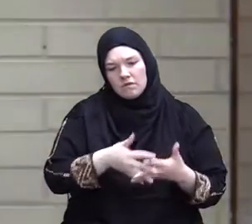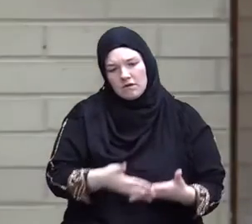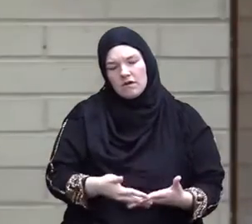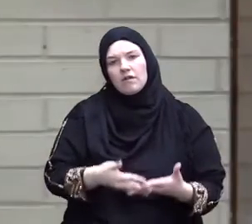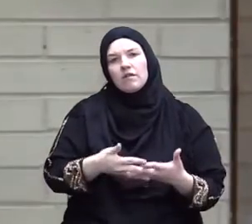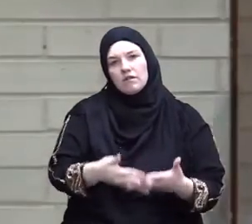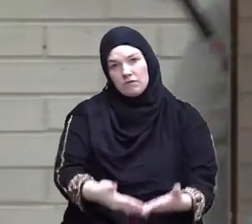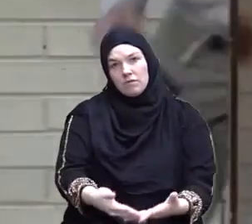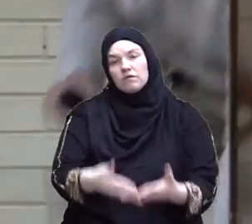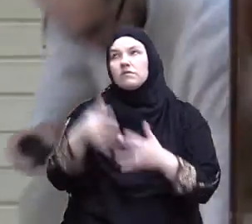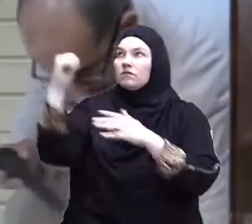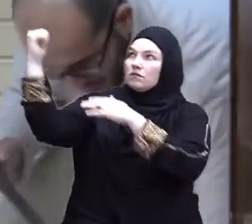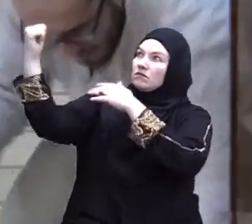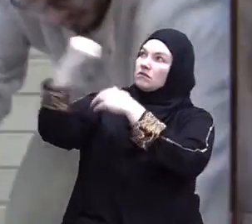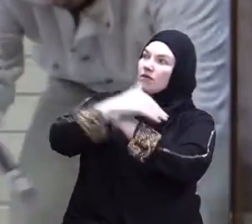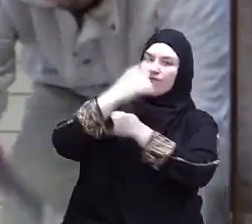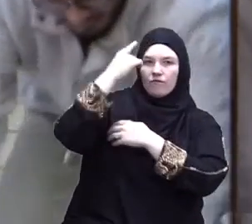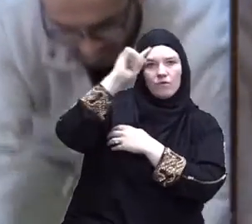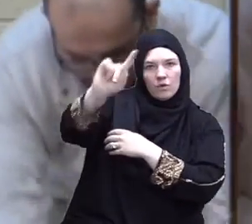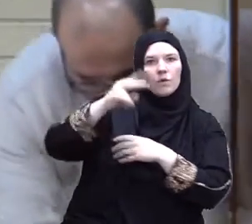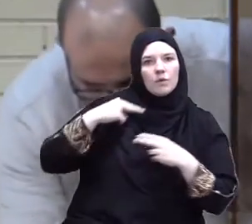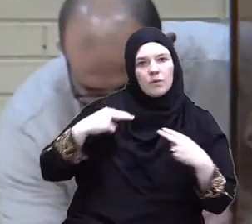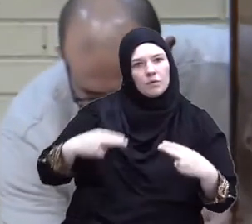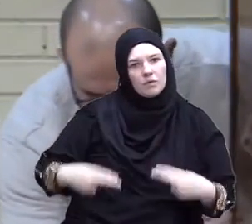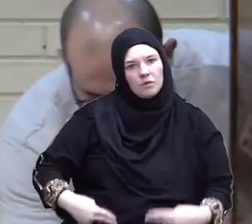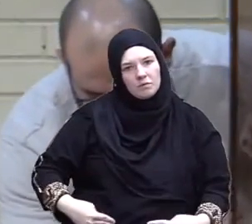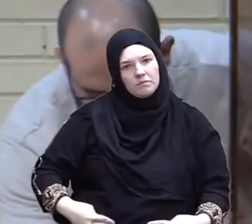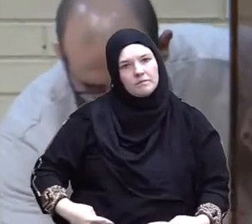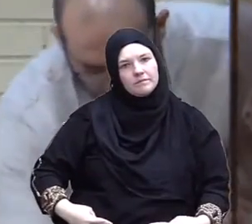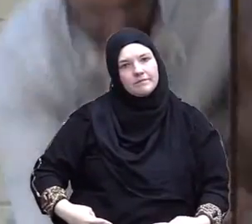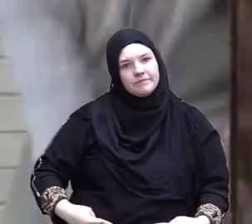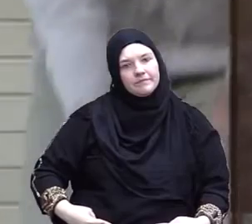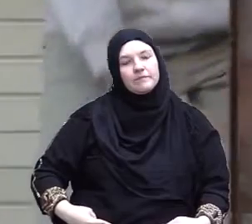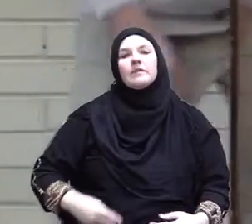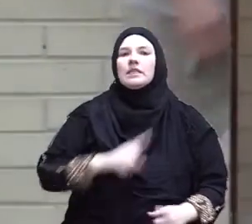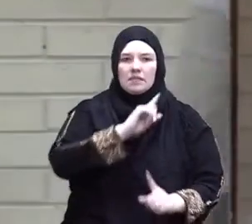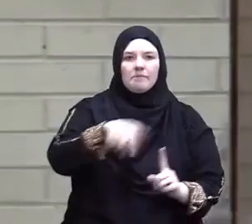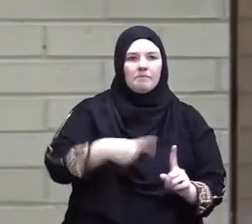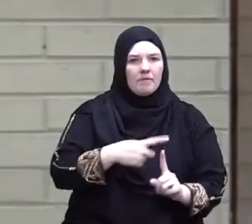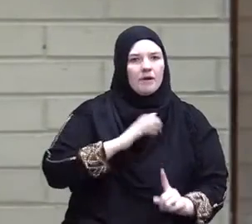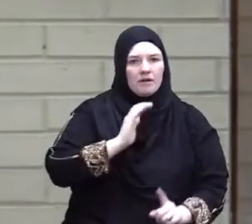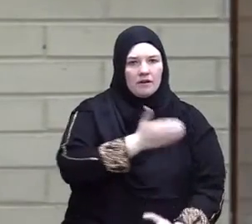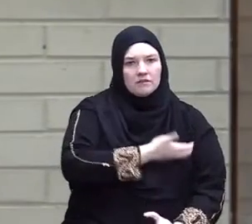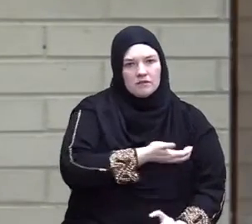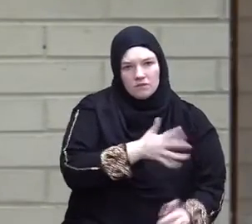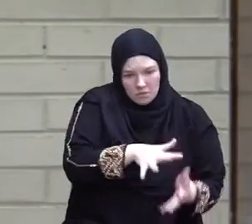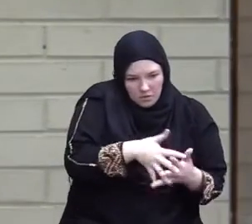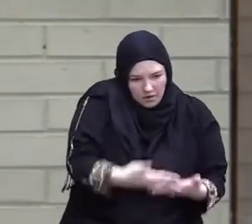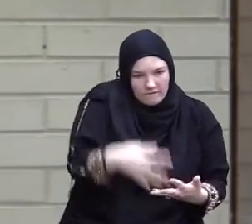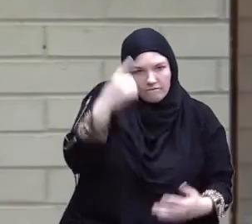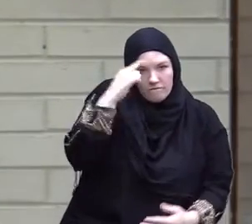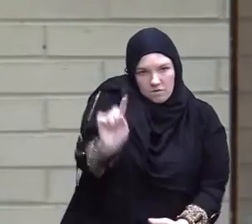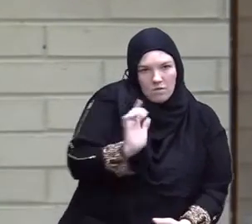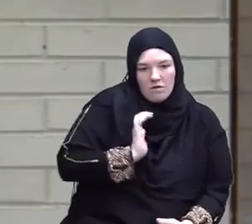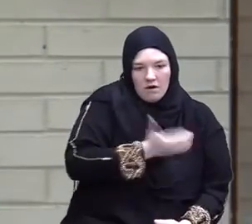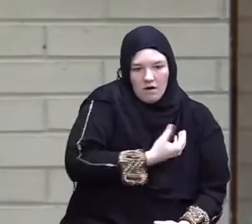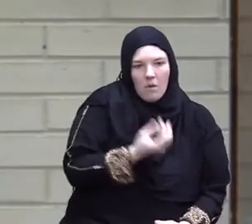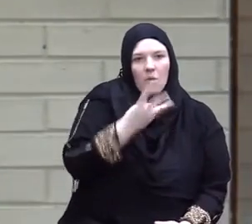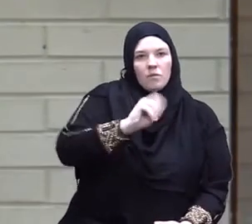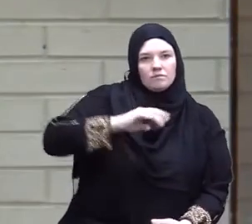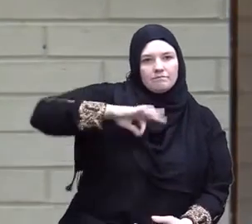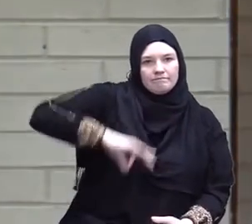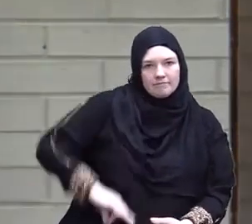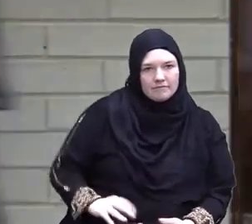sent for us. So it is about us. It is for our own